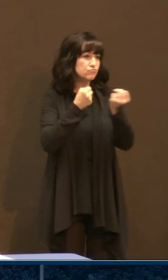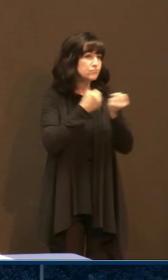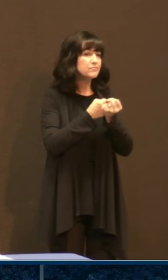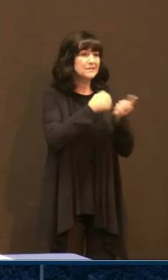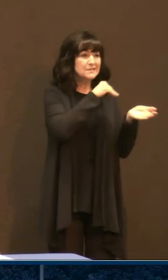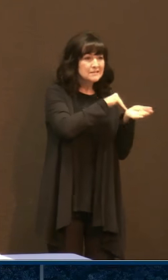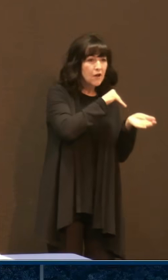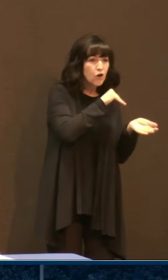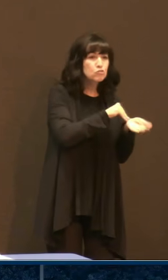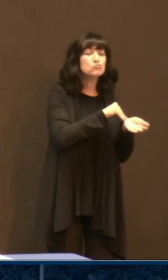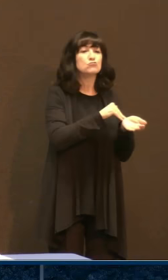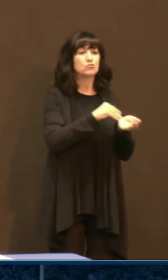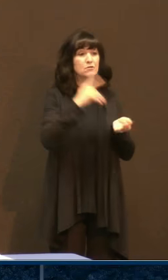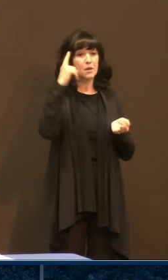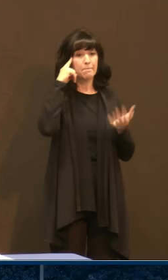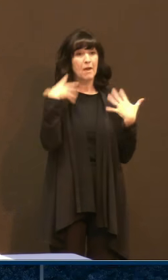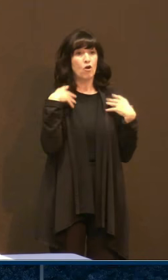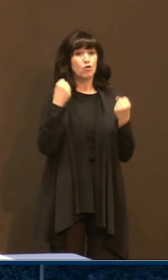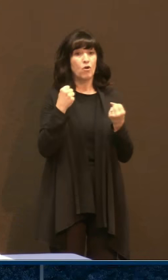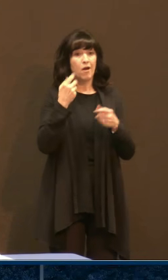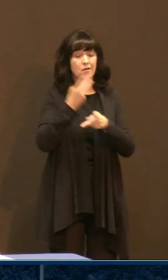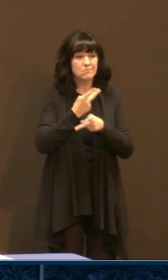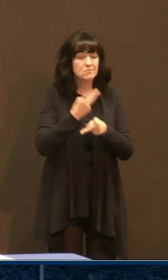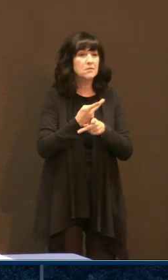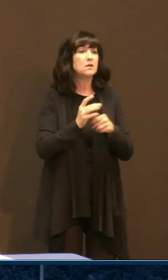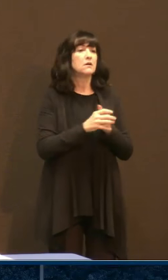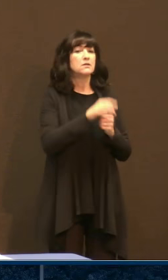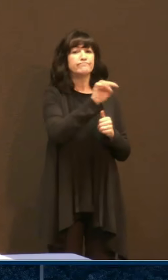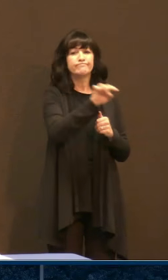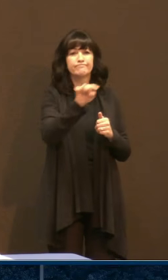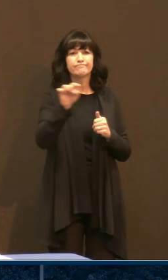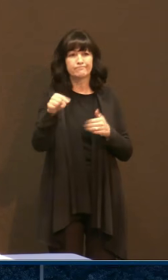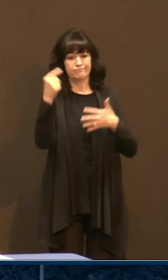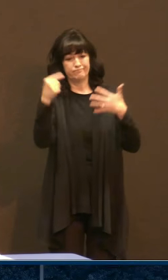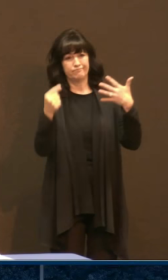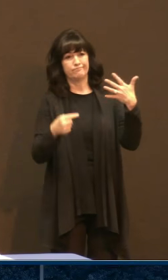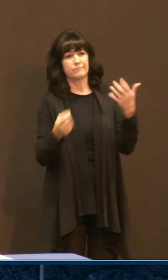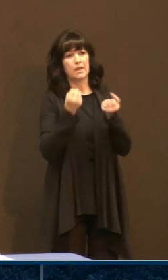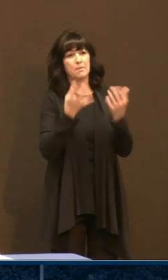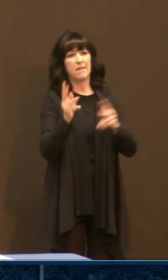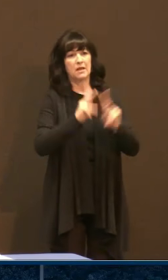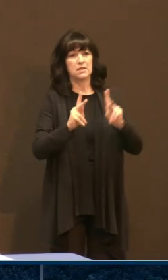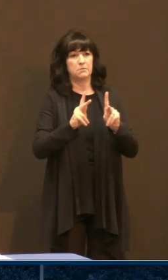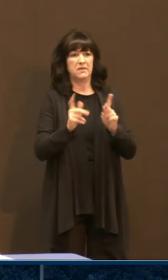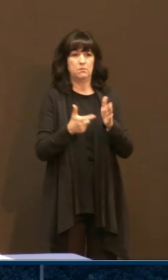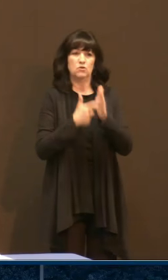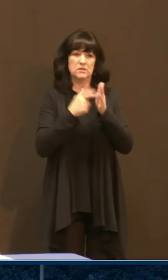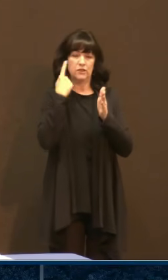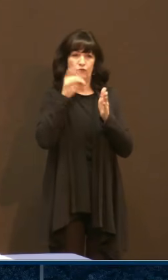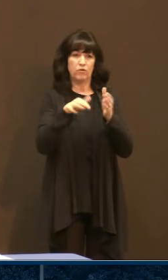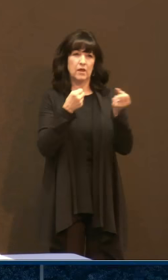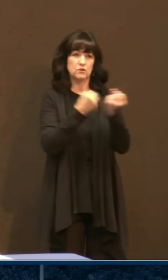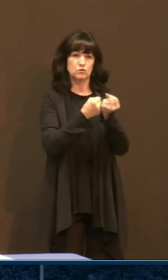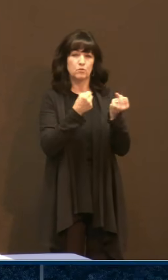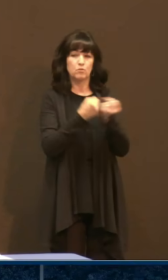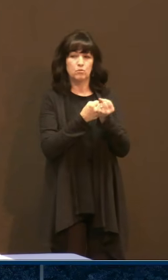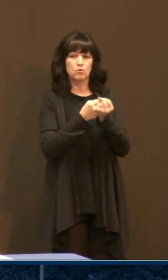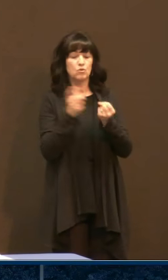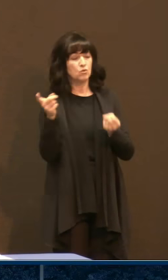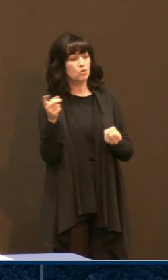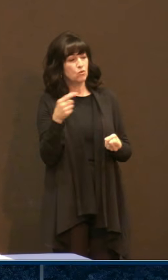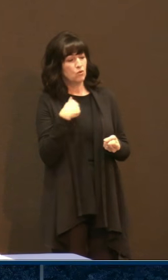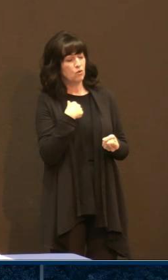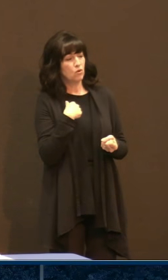physicians and counselors, and are not going back to our nonprofits. So with that, Governor, I'll turn it back over to you. Yeah, and I'd like to,